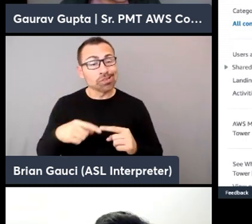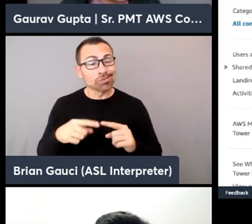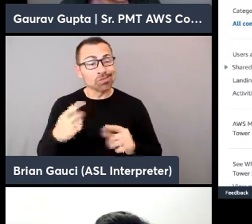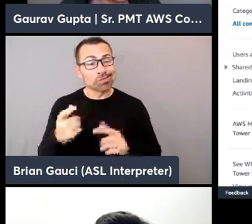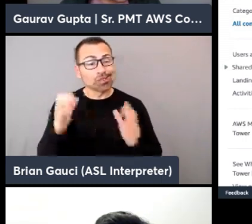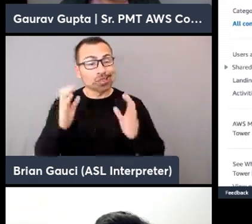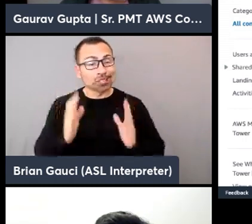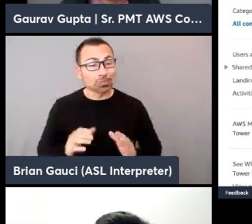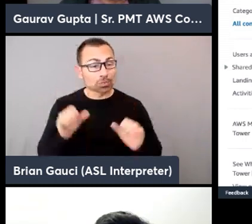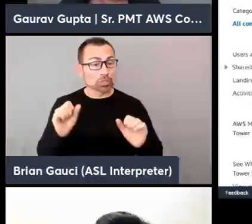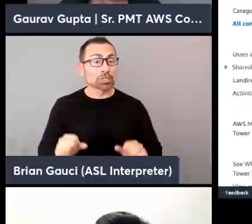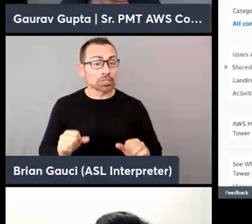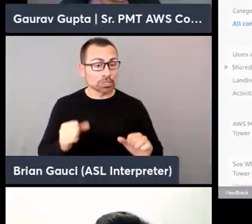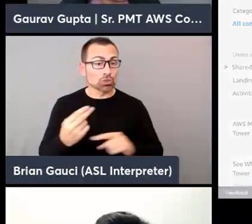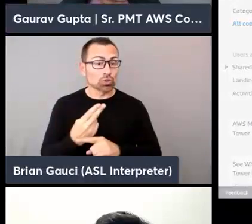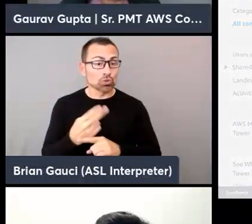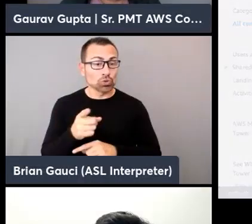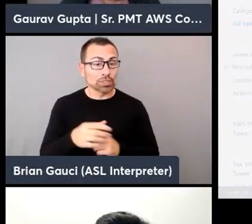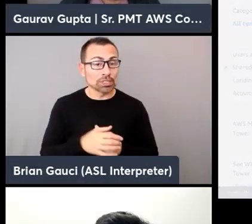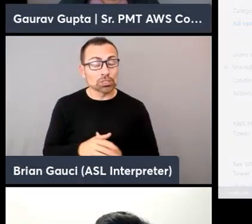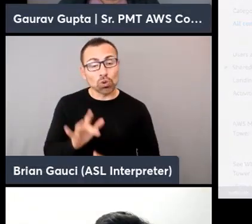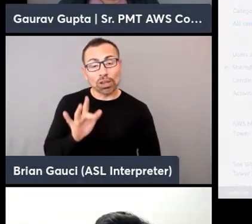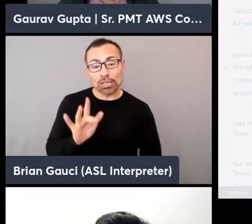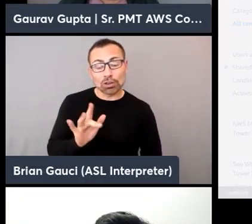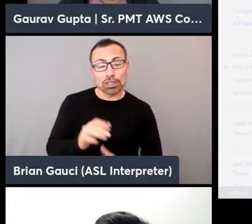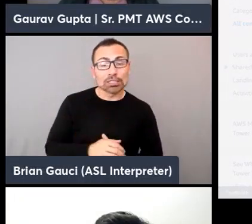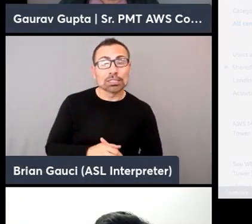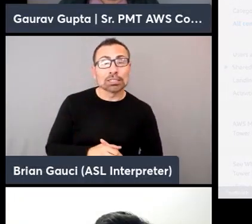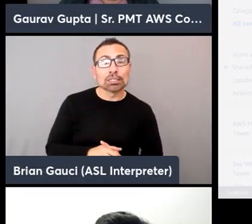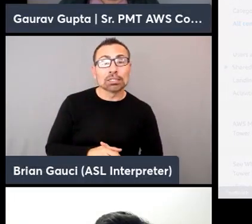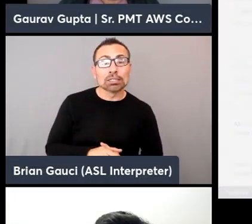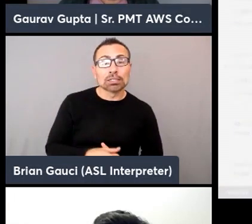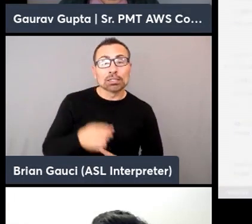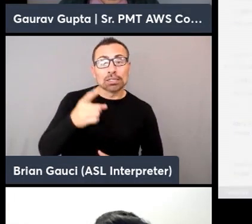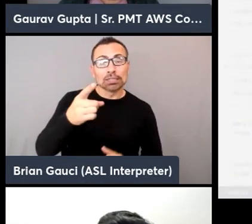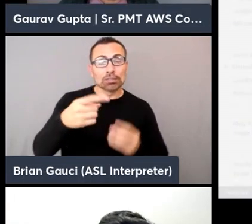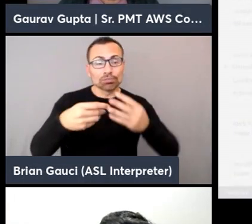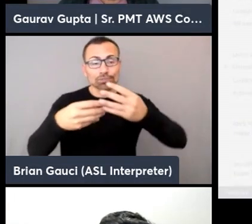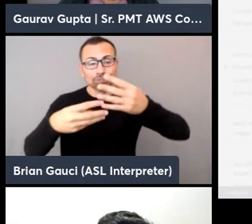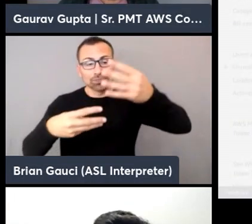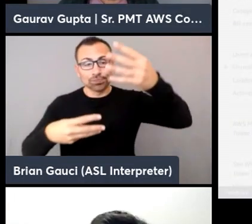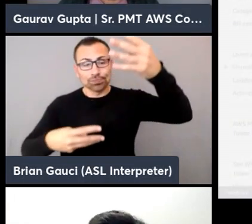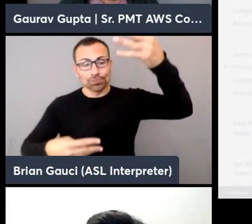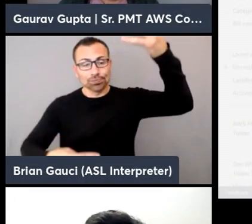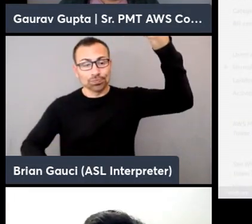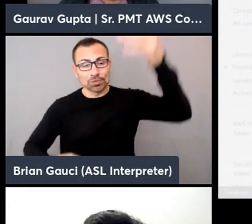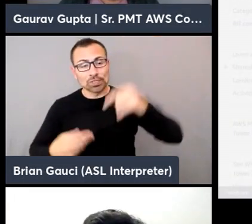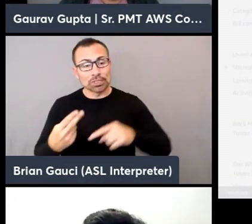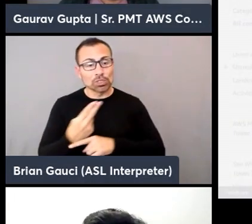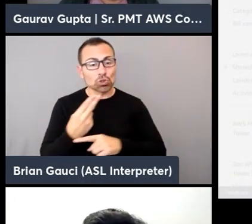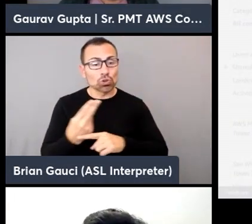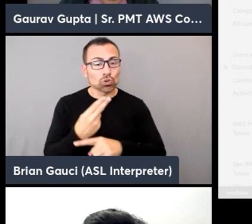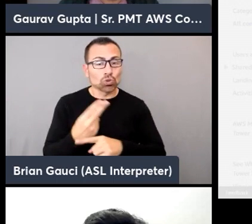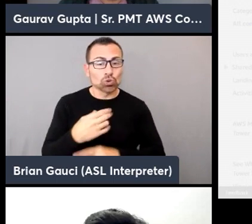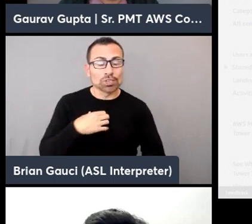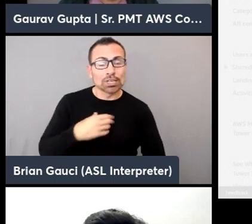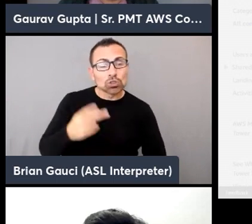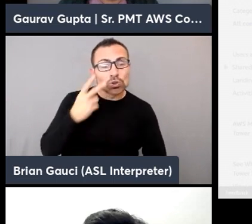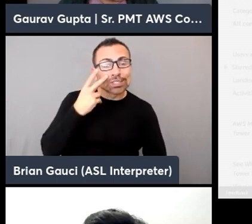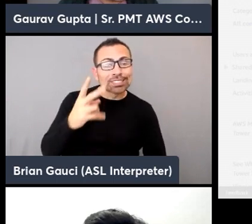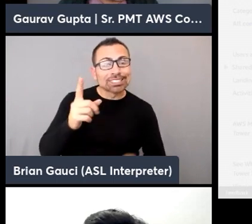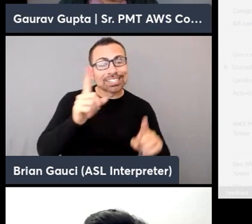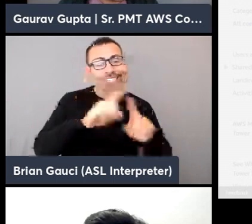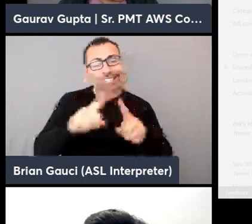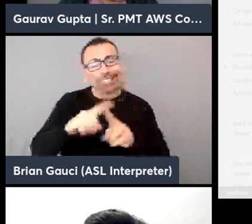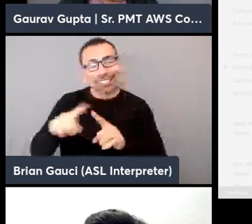this specific control. So click on this and it lays out the use case. It gives you the scenarios in which you